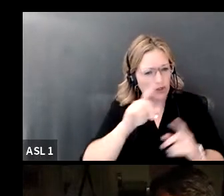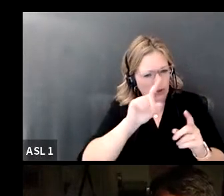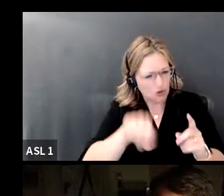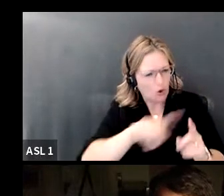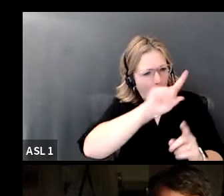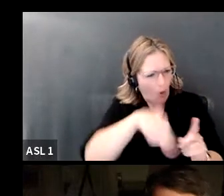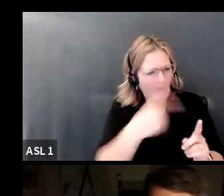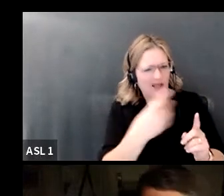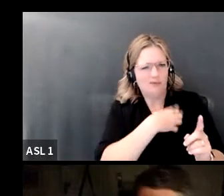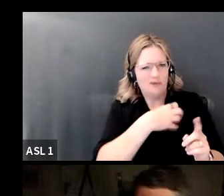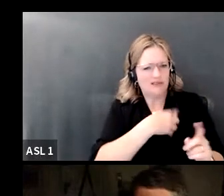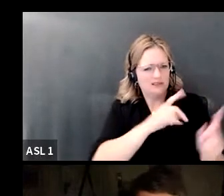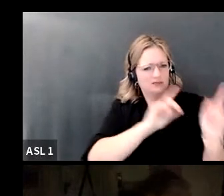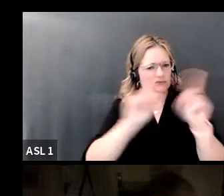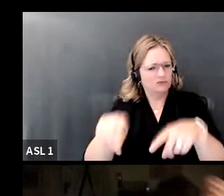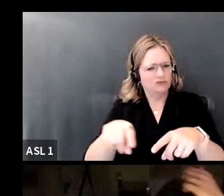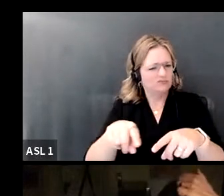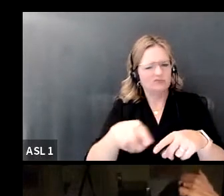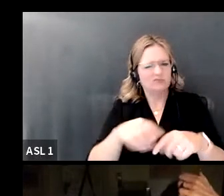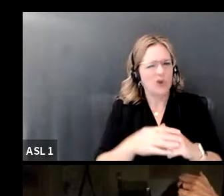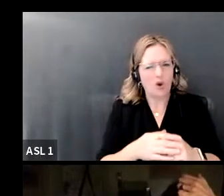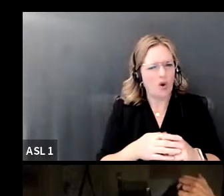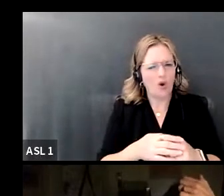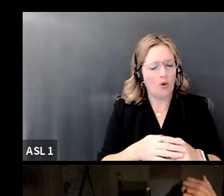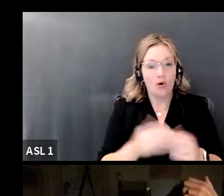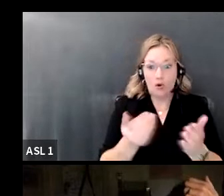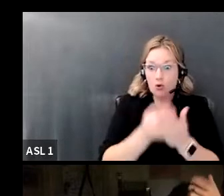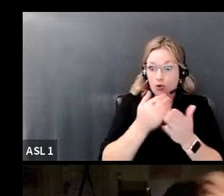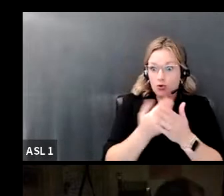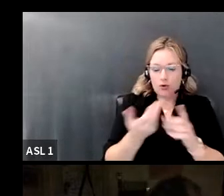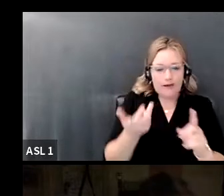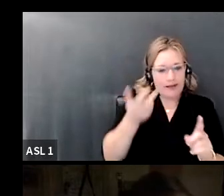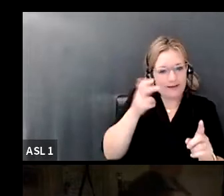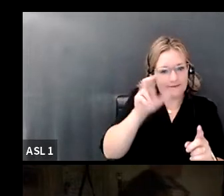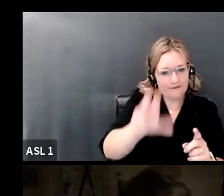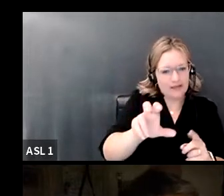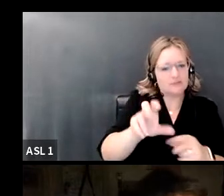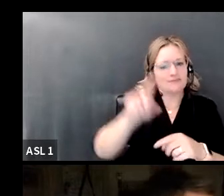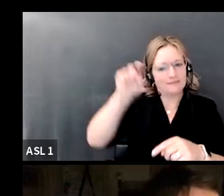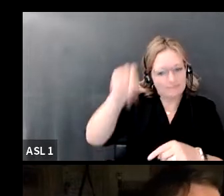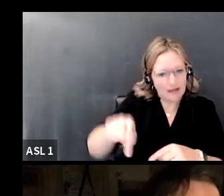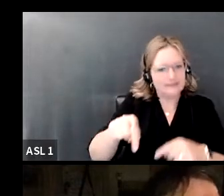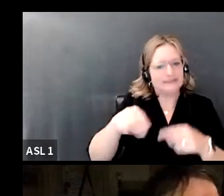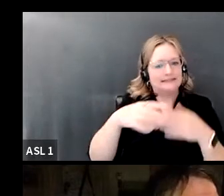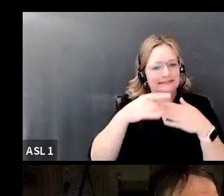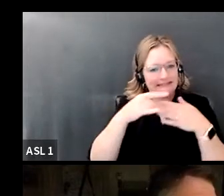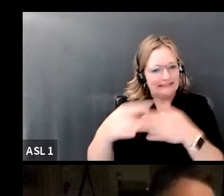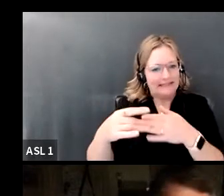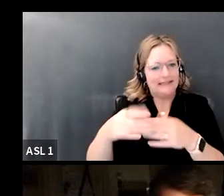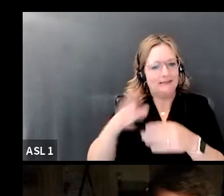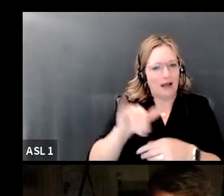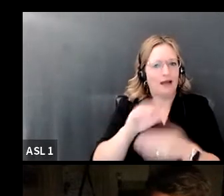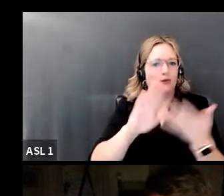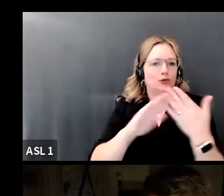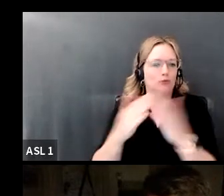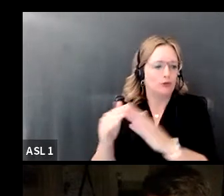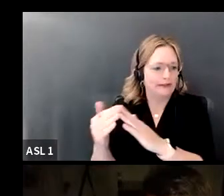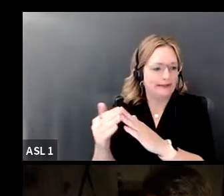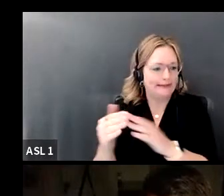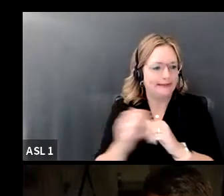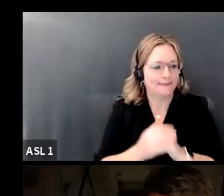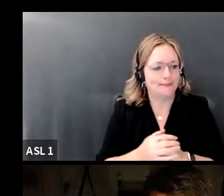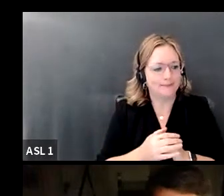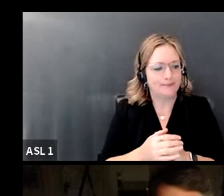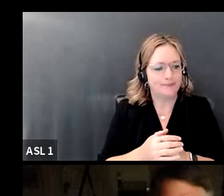one-off any new investment should be situated in the community and lead by the community and